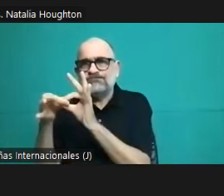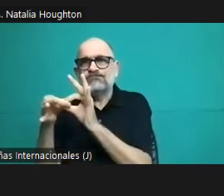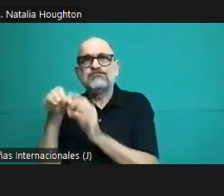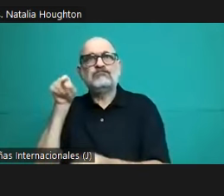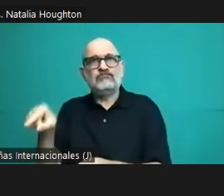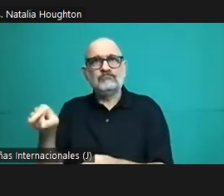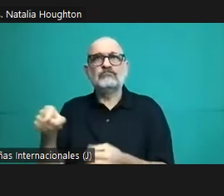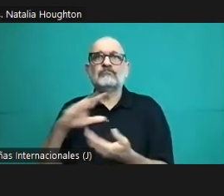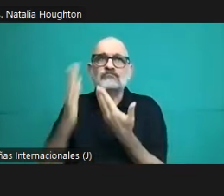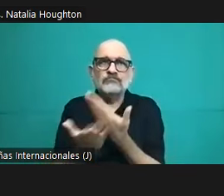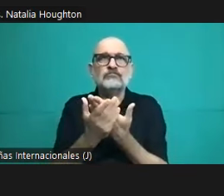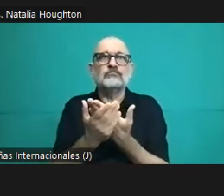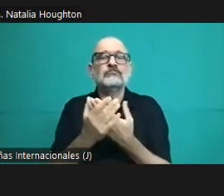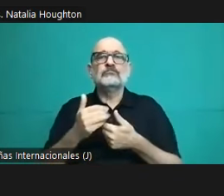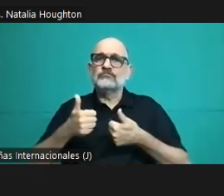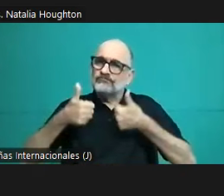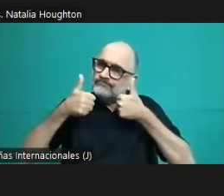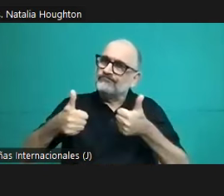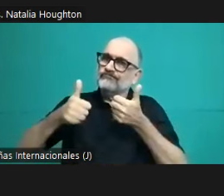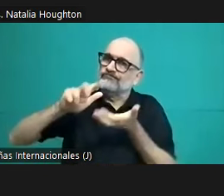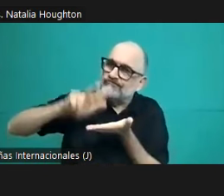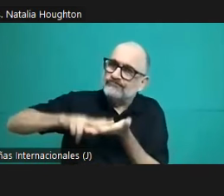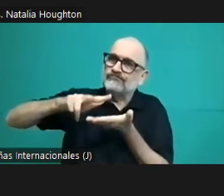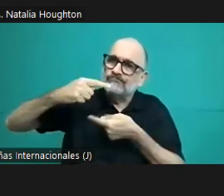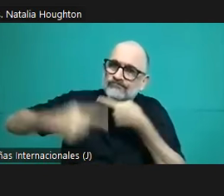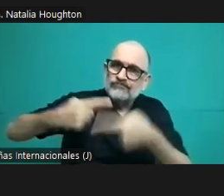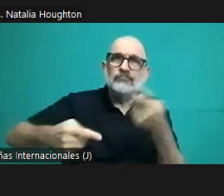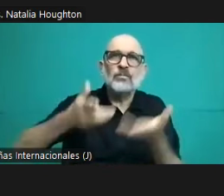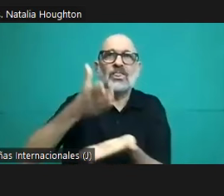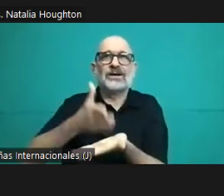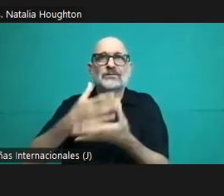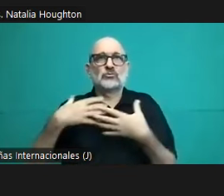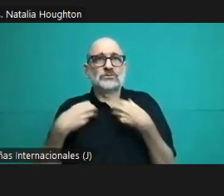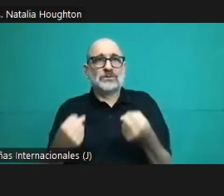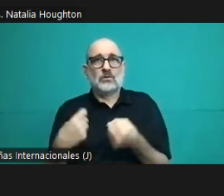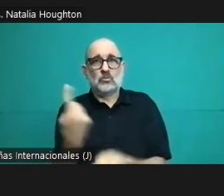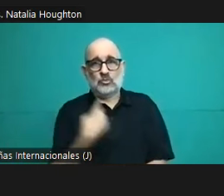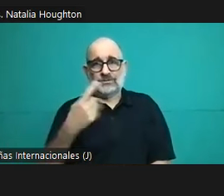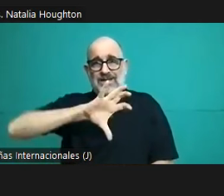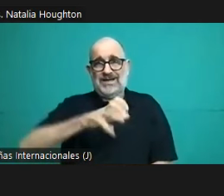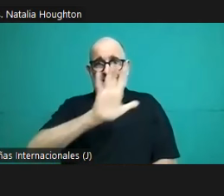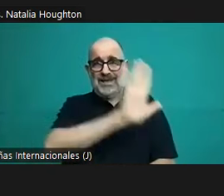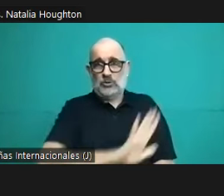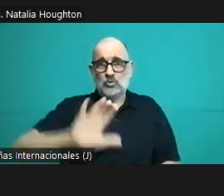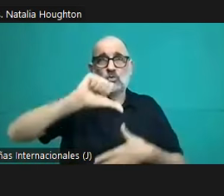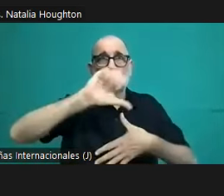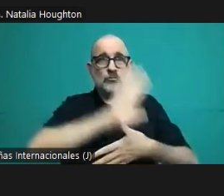compliance to the right to healthcare in our region. Next, please. Well, we